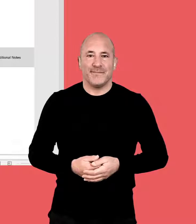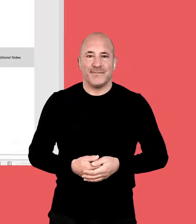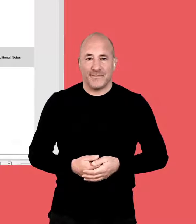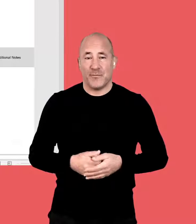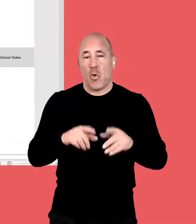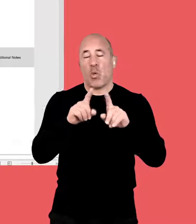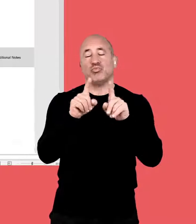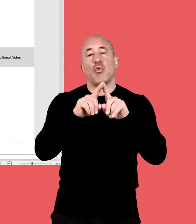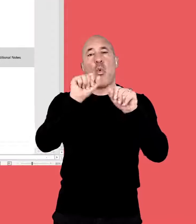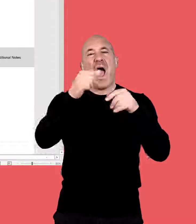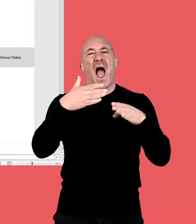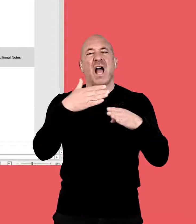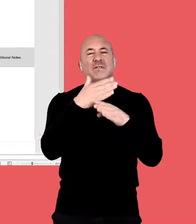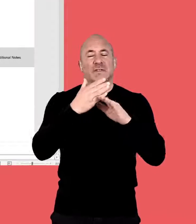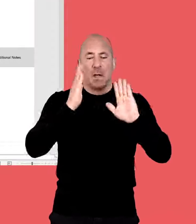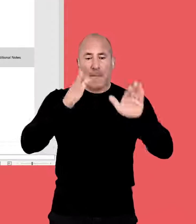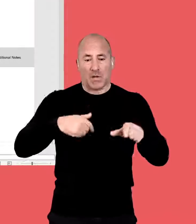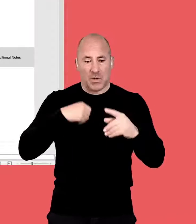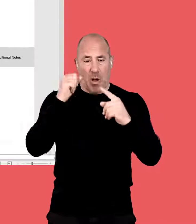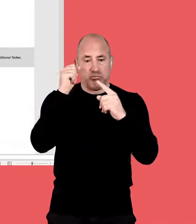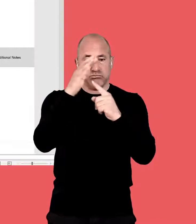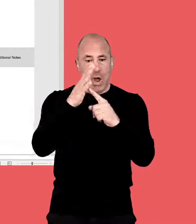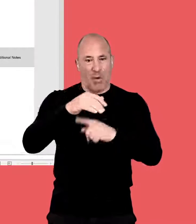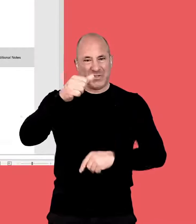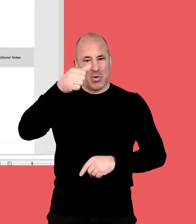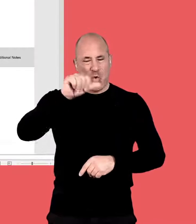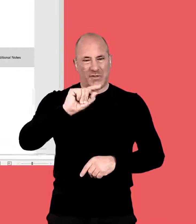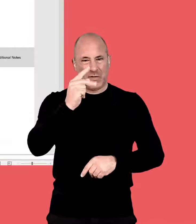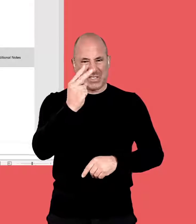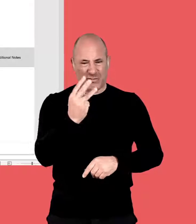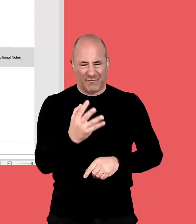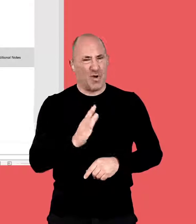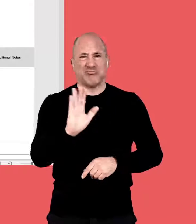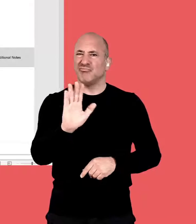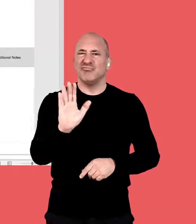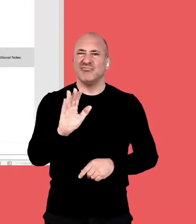Your activities do not need to be listed in priority order.